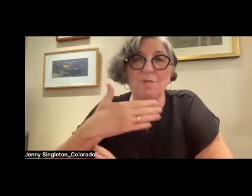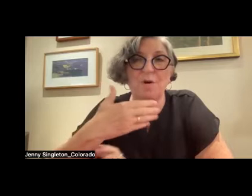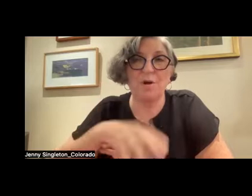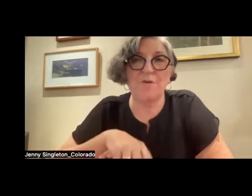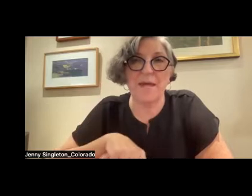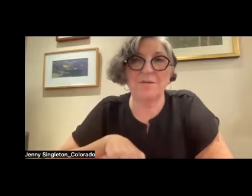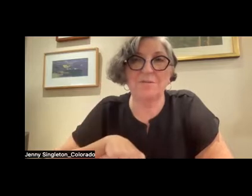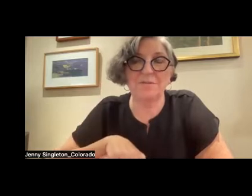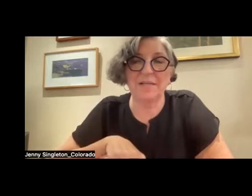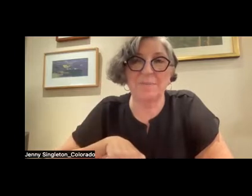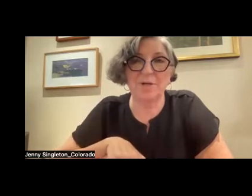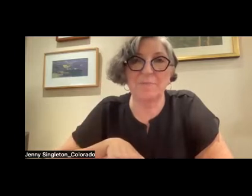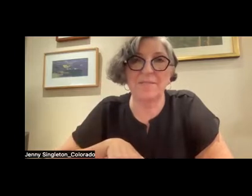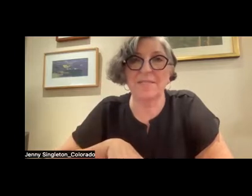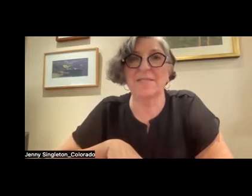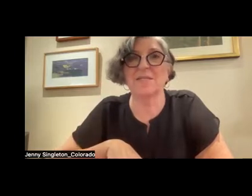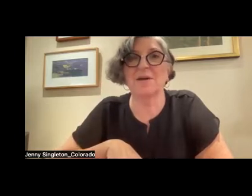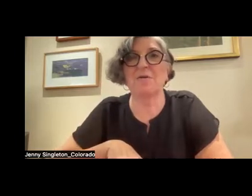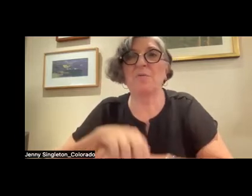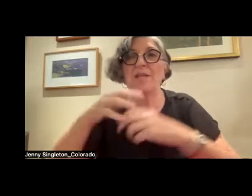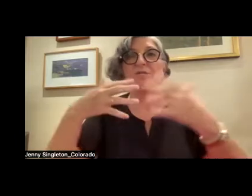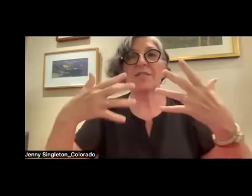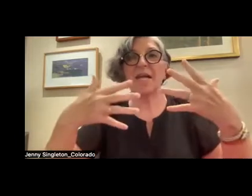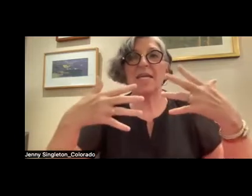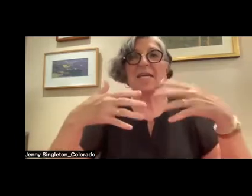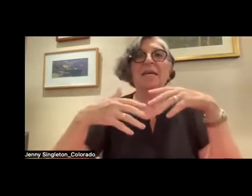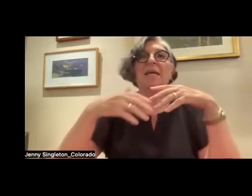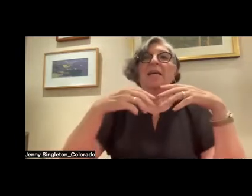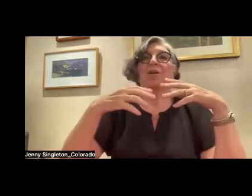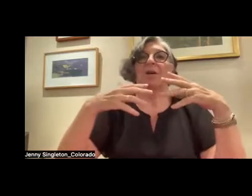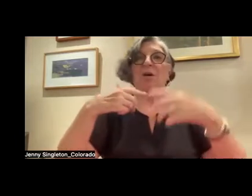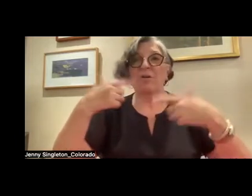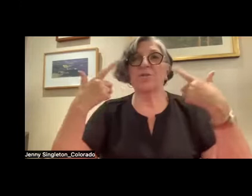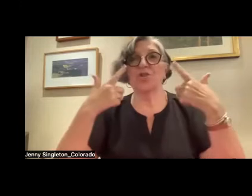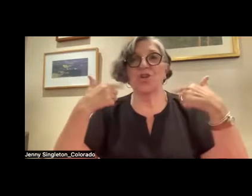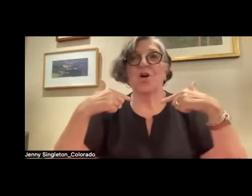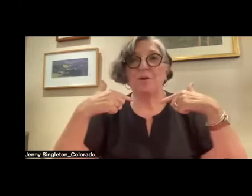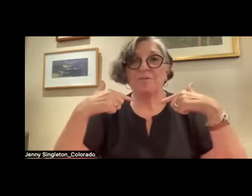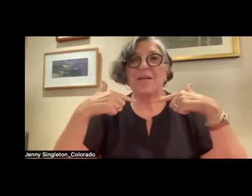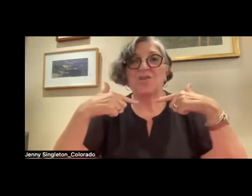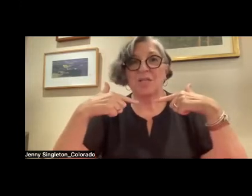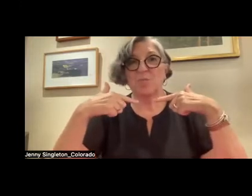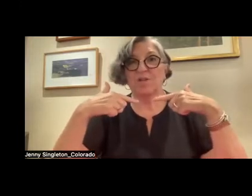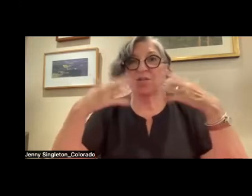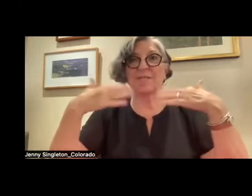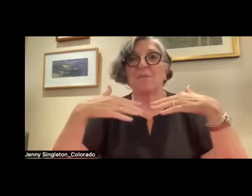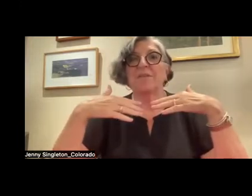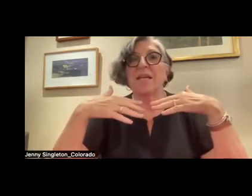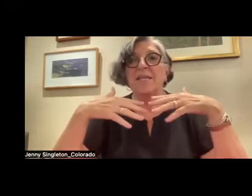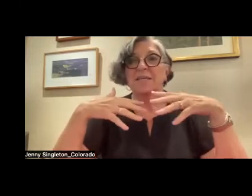expression for grammatical purposes. So when you're signing, You can also show a facial